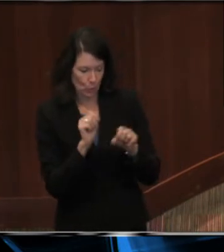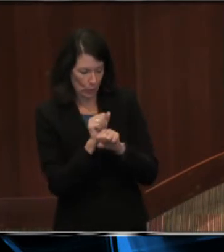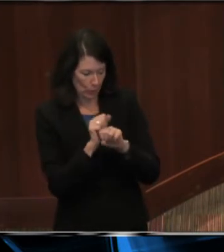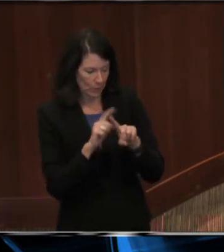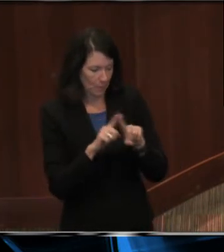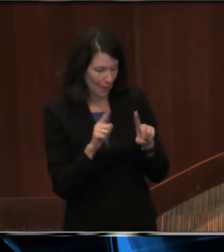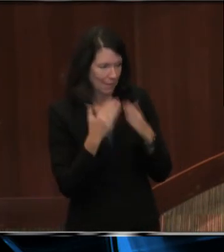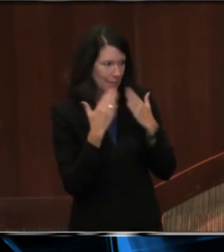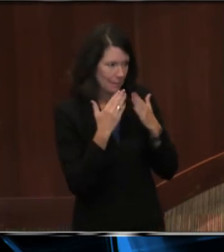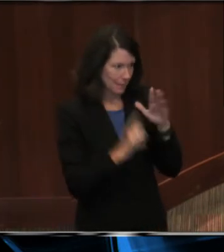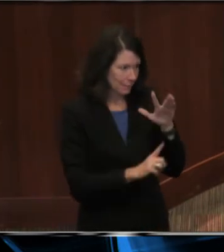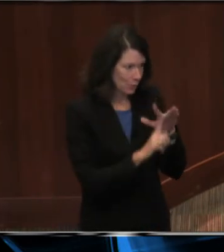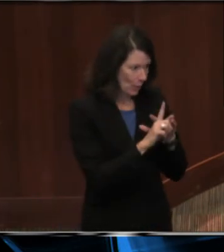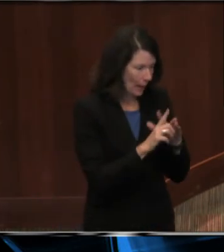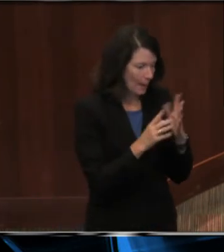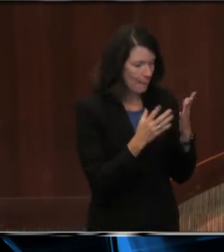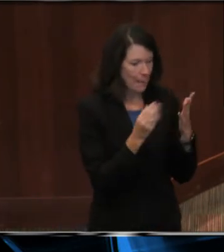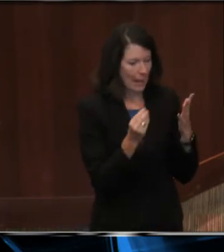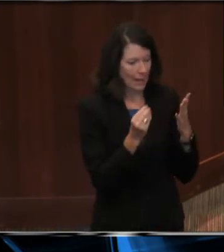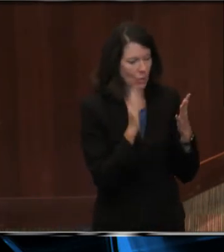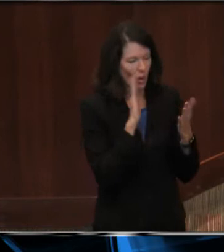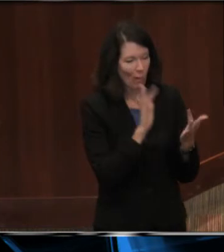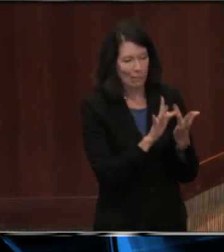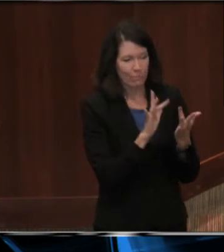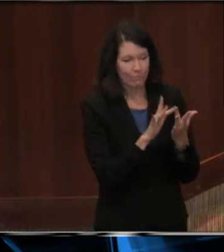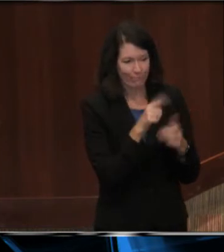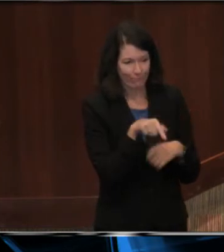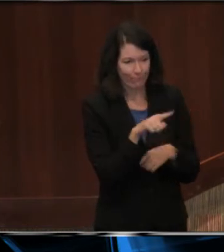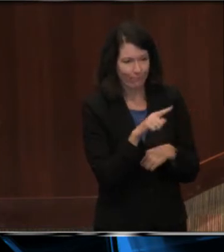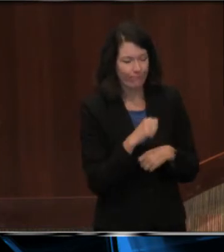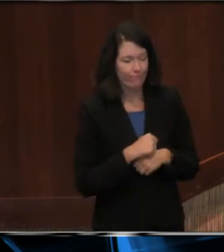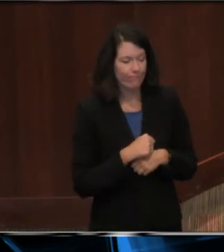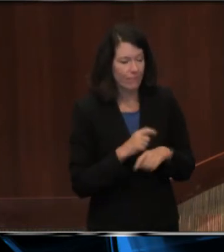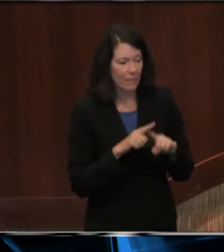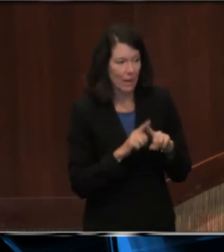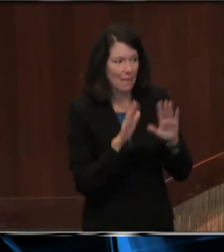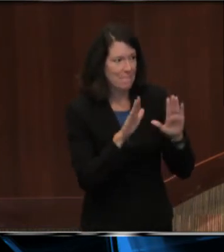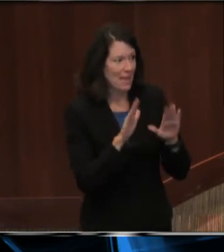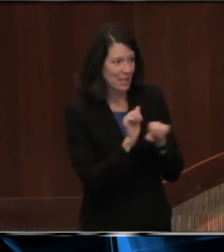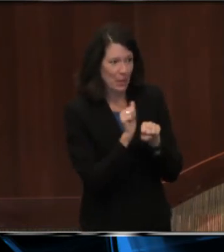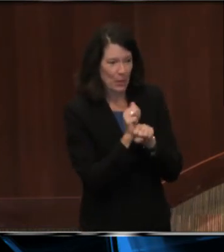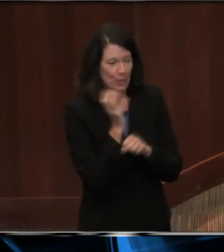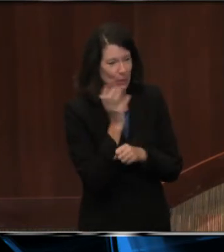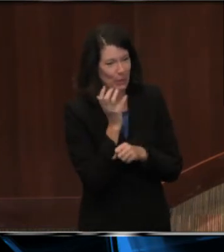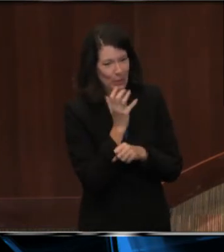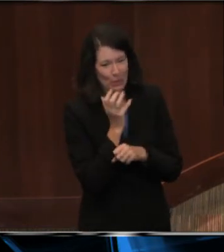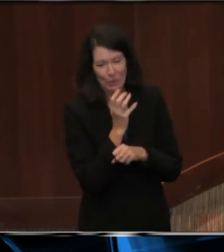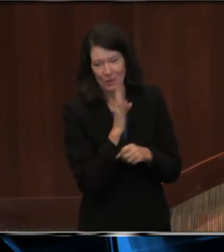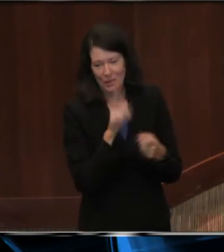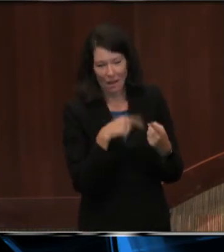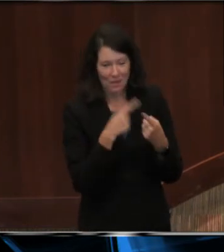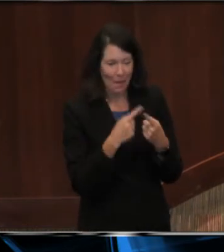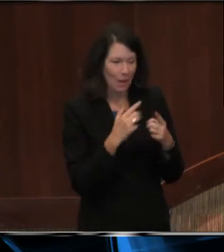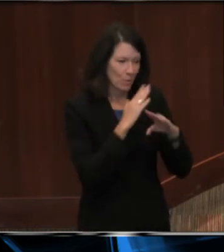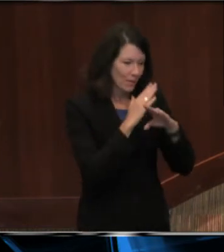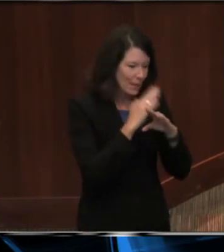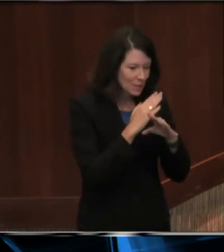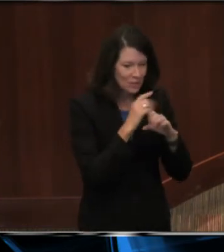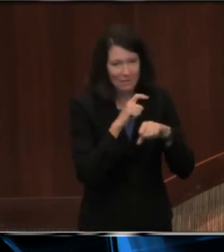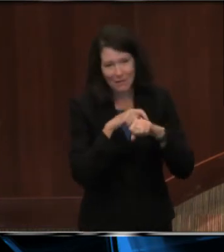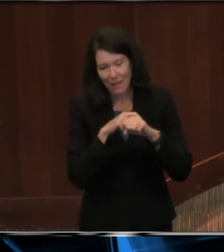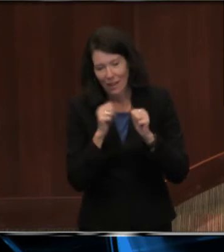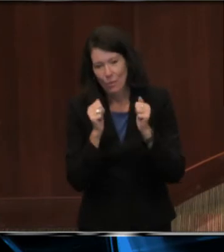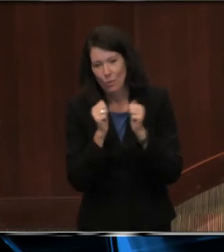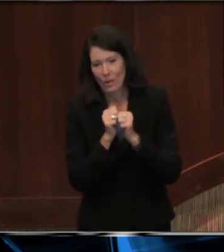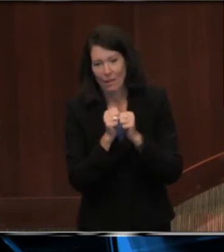conservatory. So thank you so much, and we'll be in touch. But amazing work with, we went over all the prevention, spent some